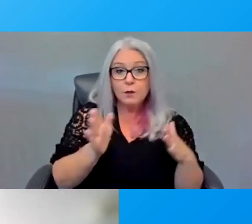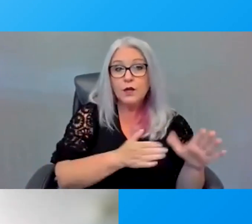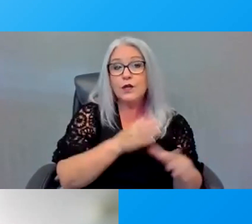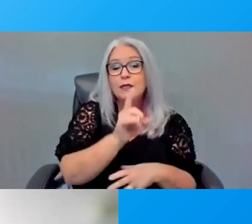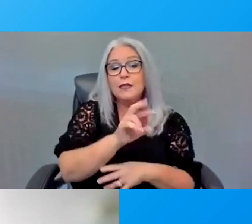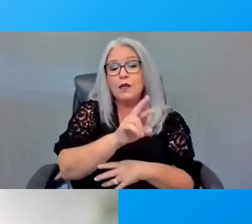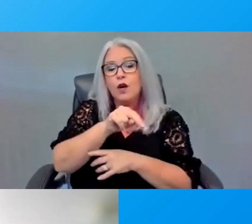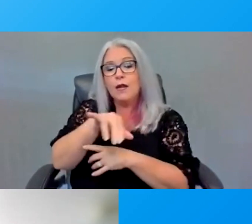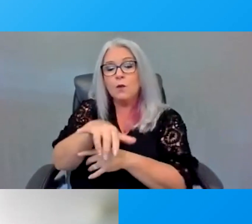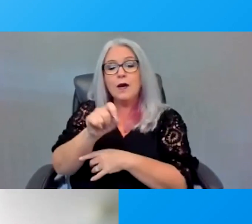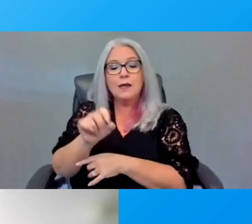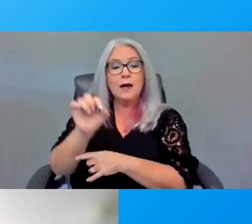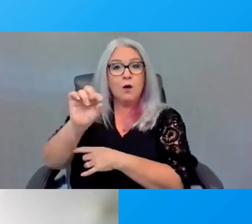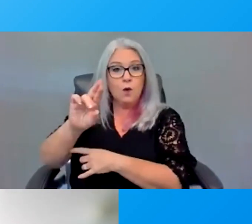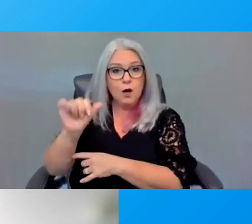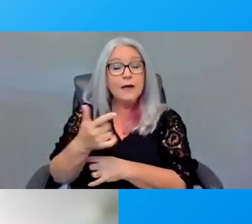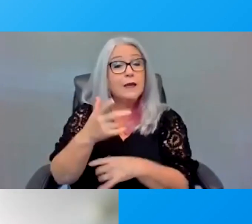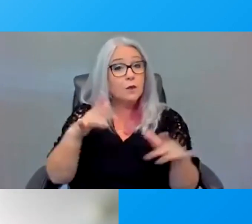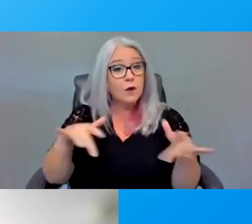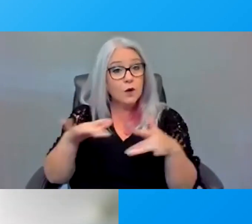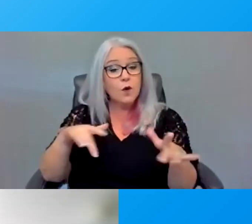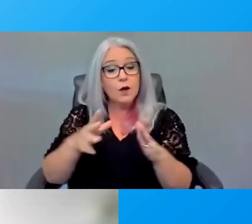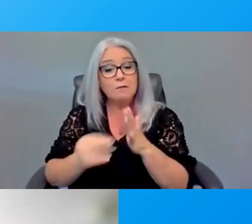emergencypreparedness@drny.org. And the recording of this event will be made